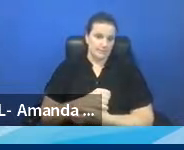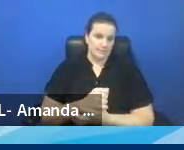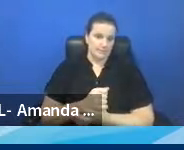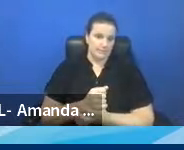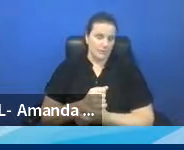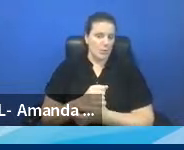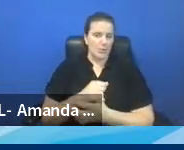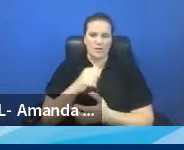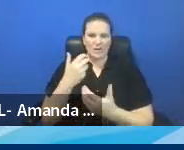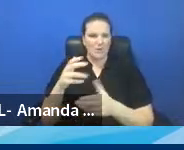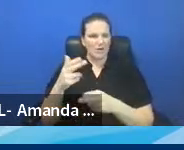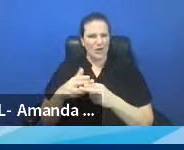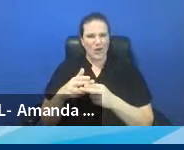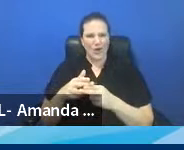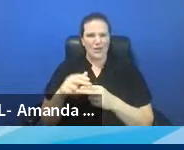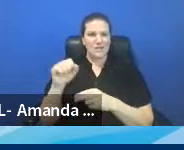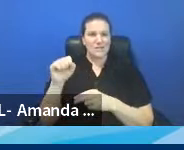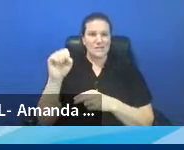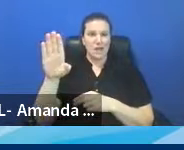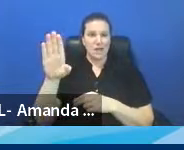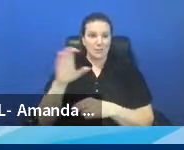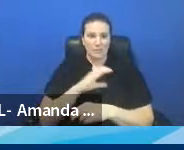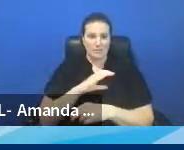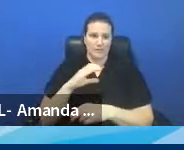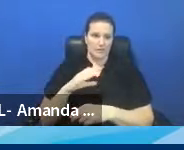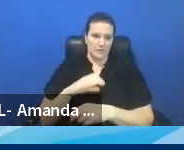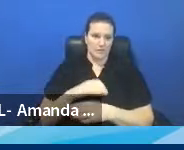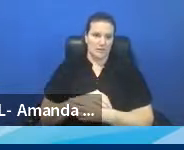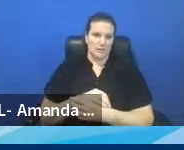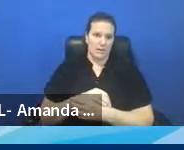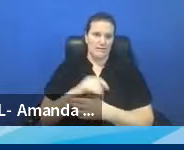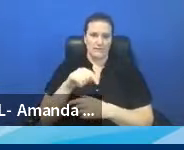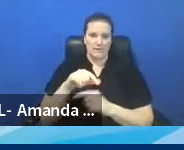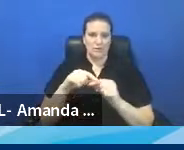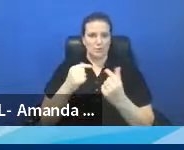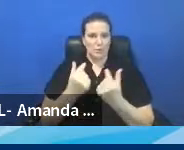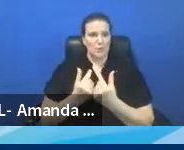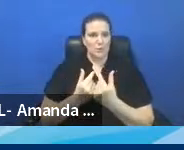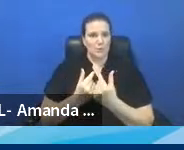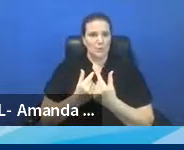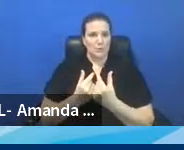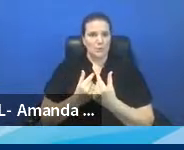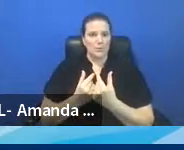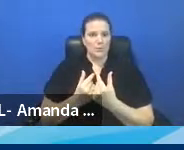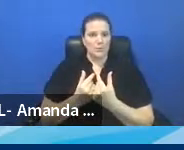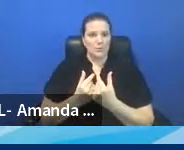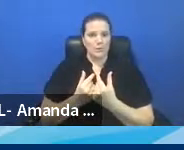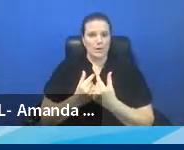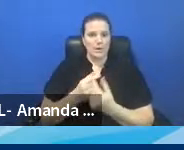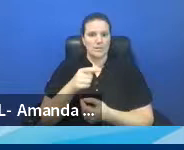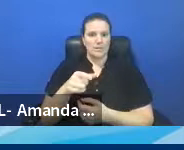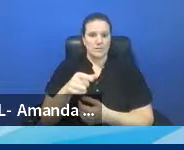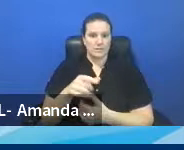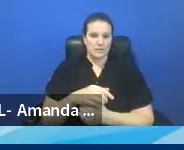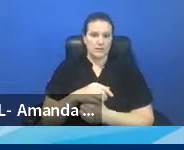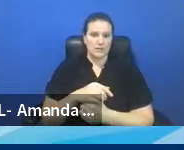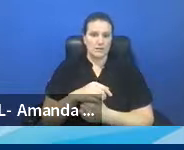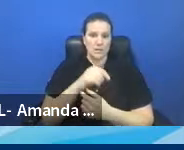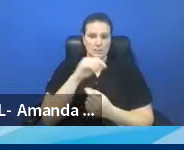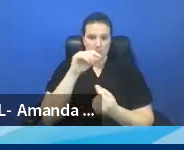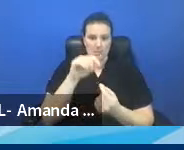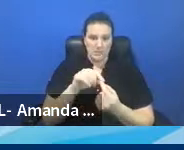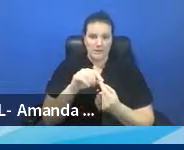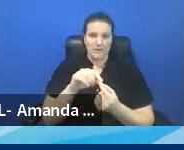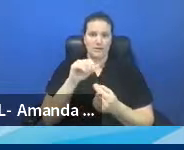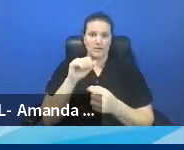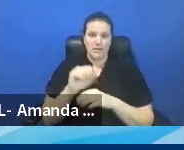we didn't want to call it a subcommittee of this group, but this is a specific